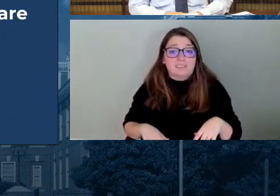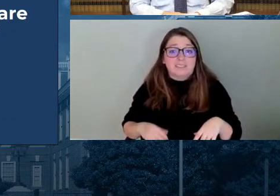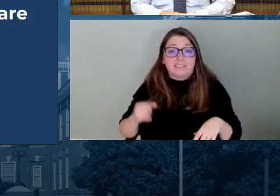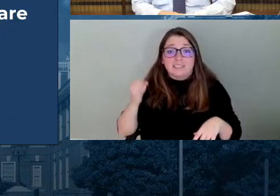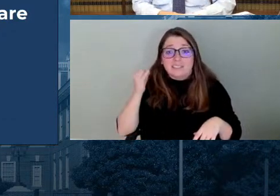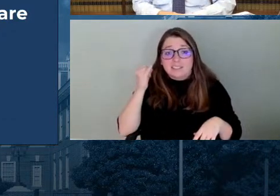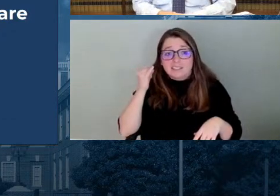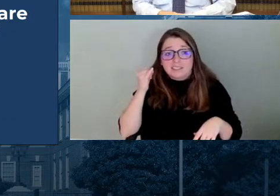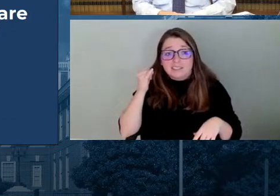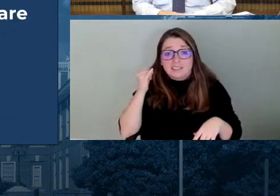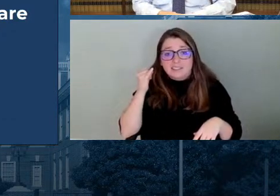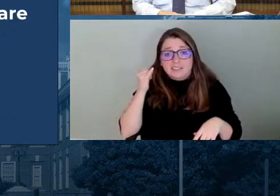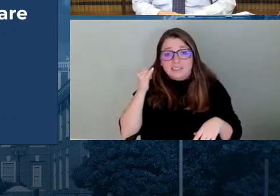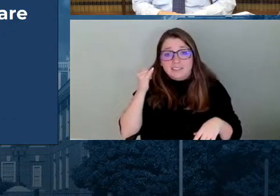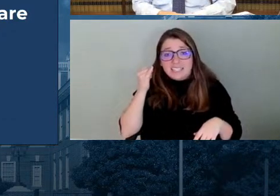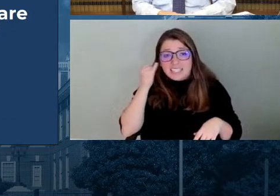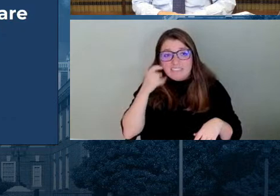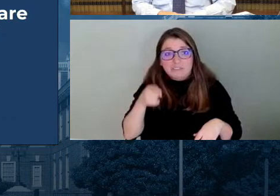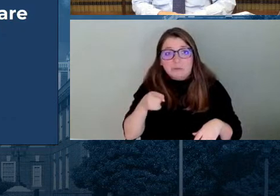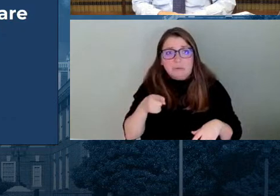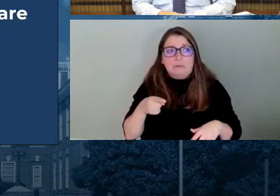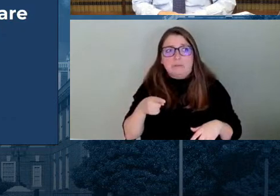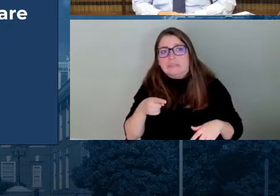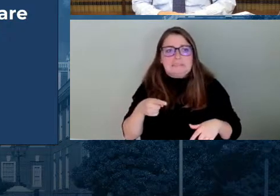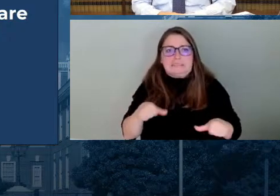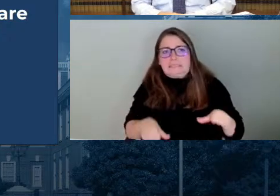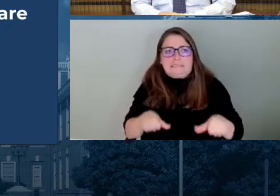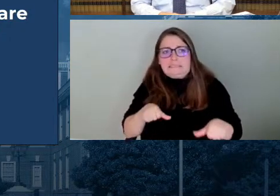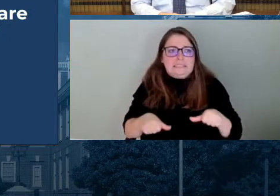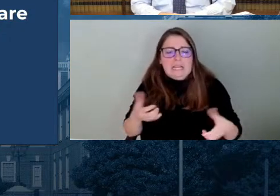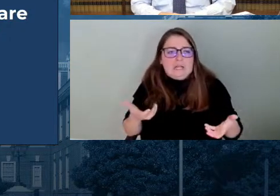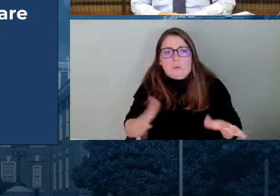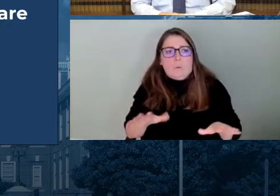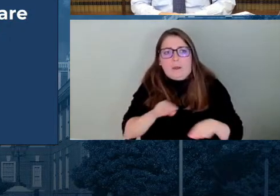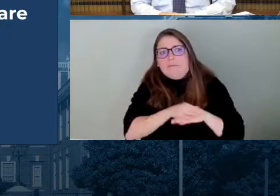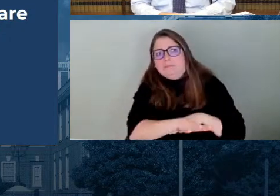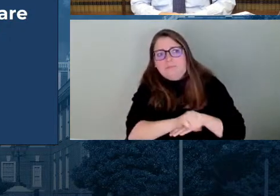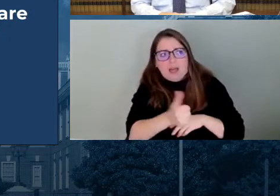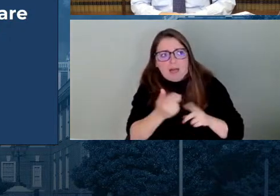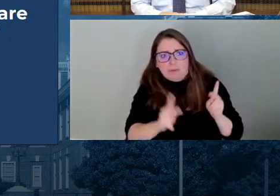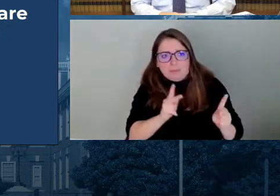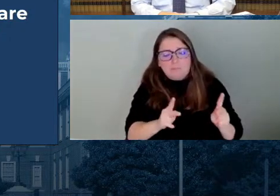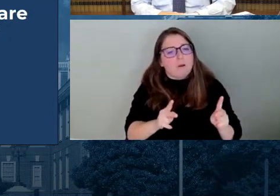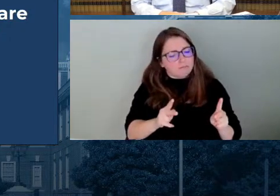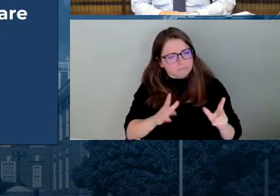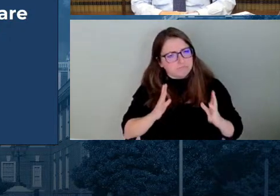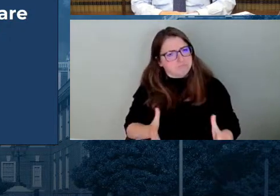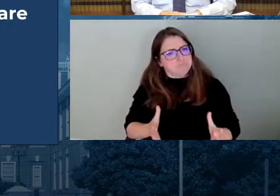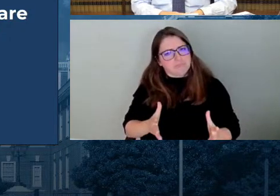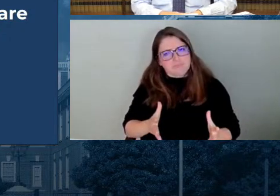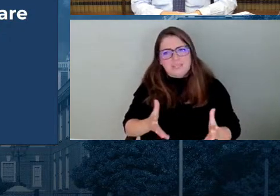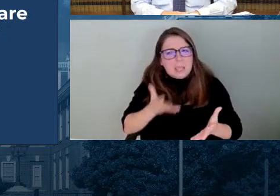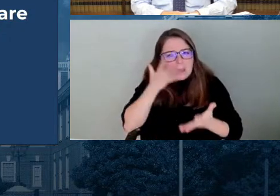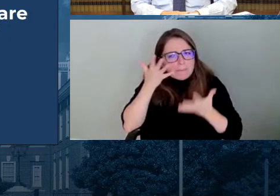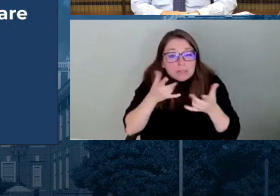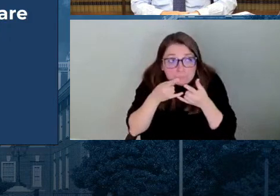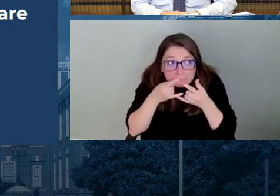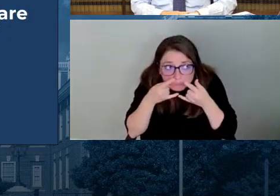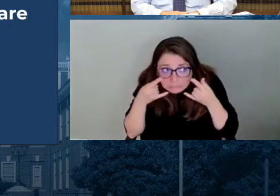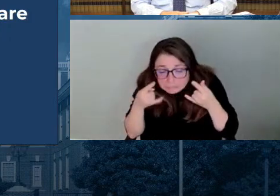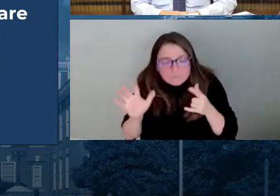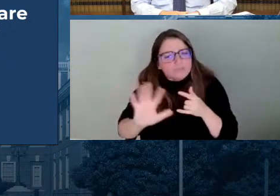about spreading anything to others. Don't be embarrassed to do so. You go to lots of various retail establishments